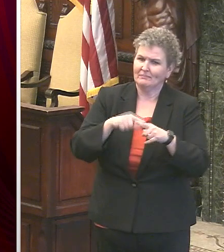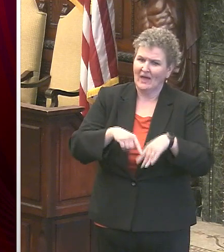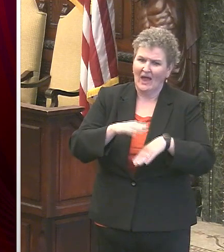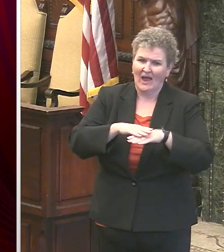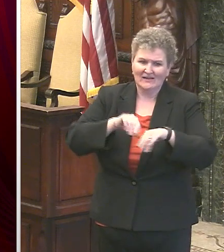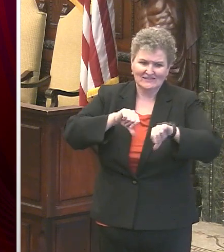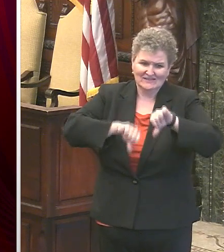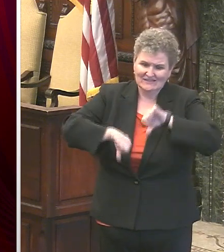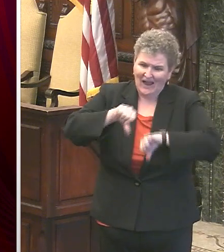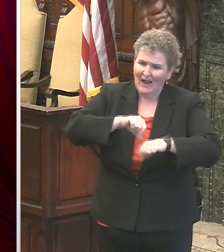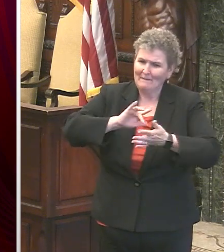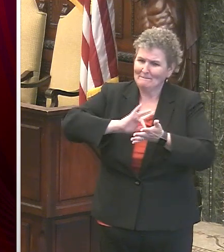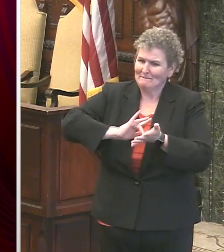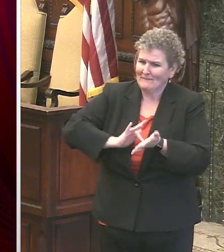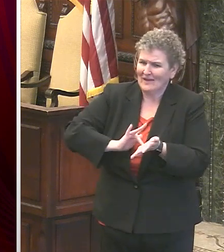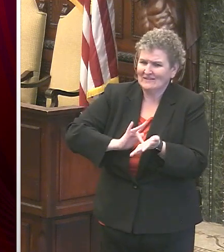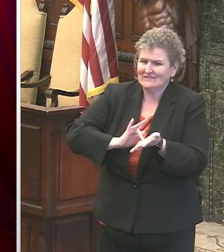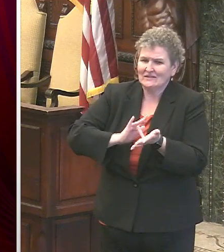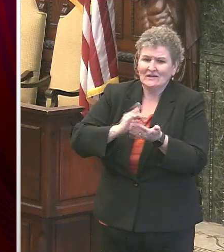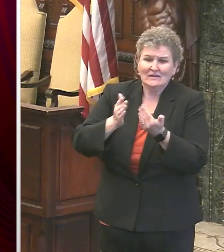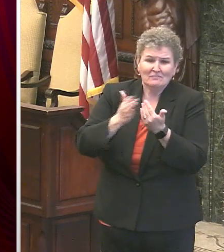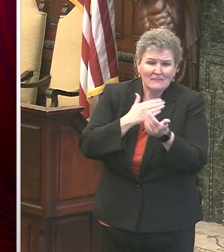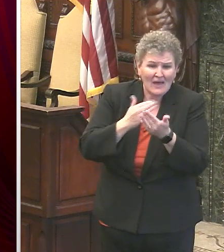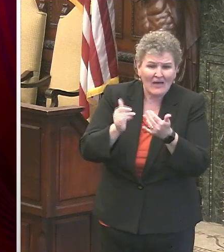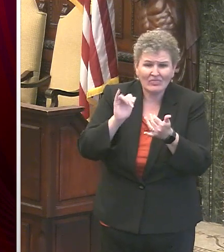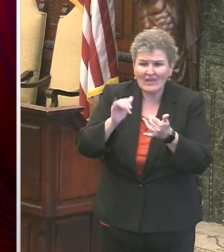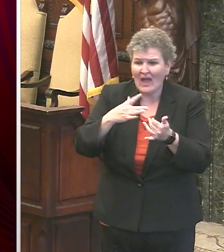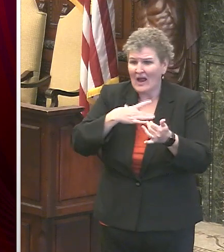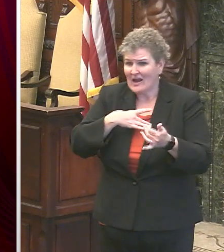medicine. Despite the fact that we'd like to be more